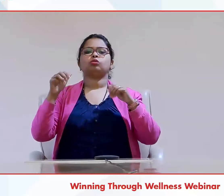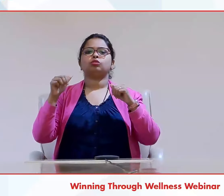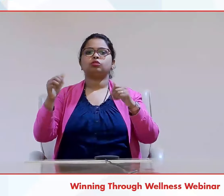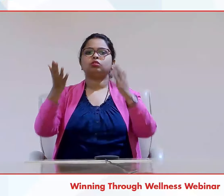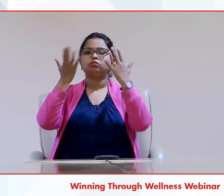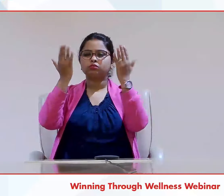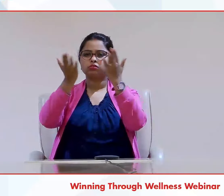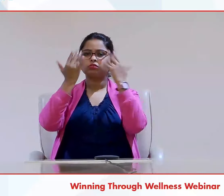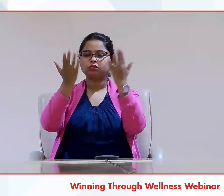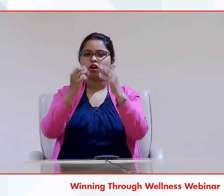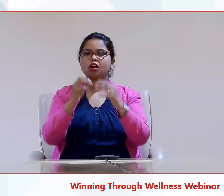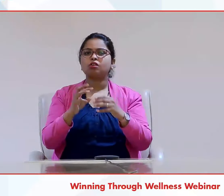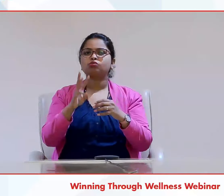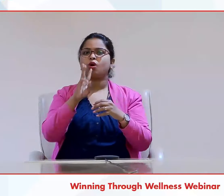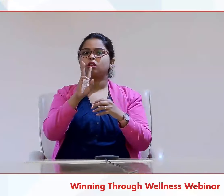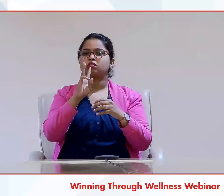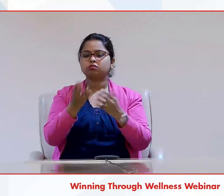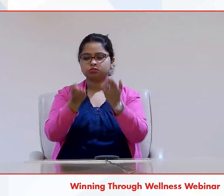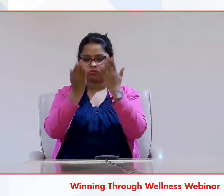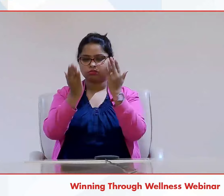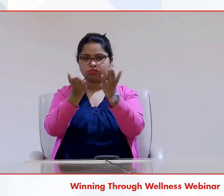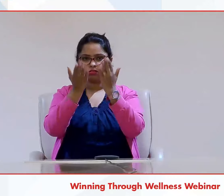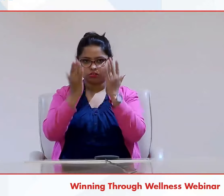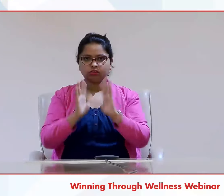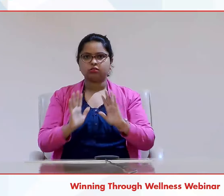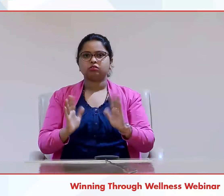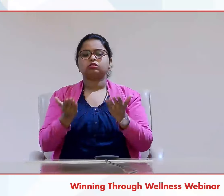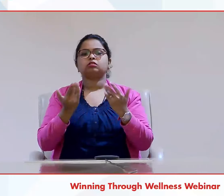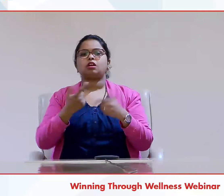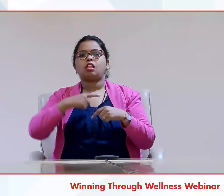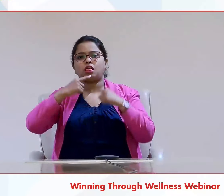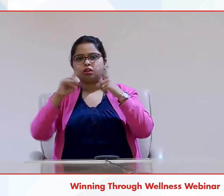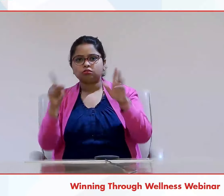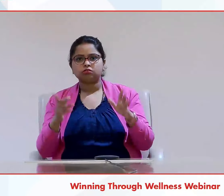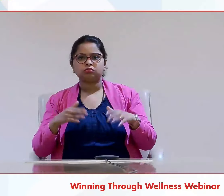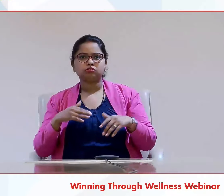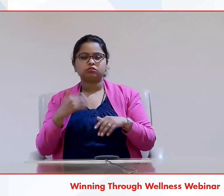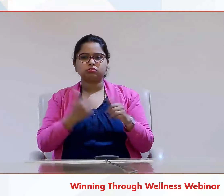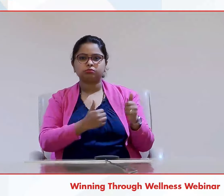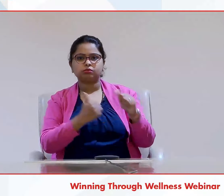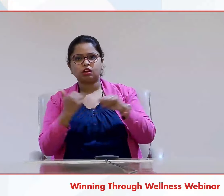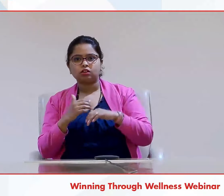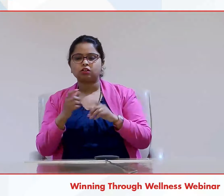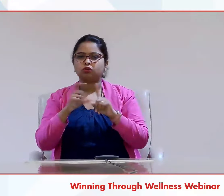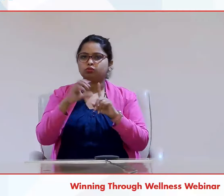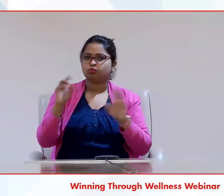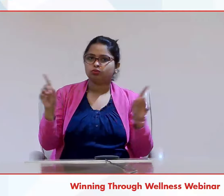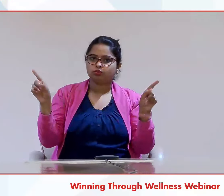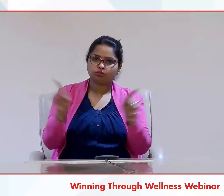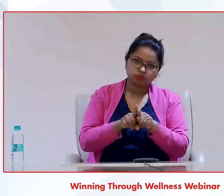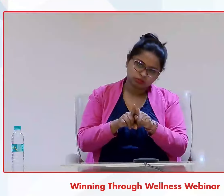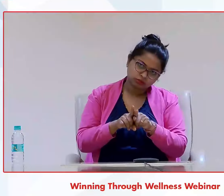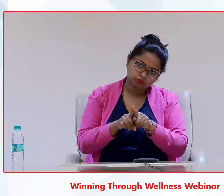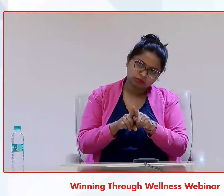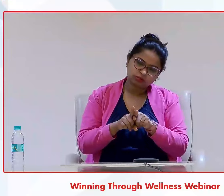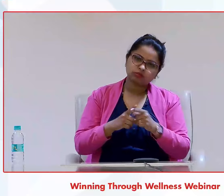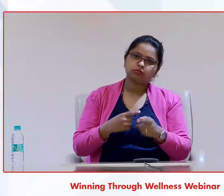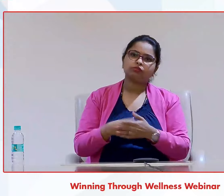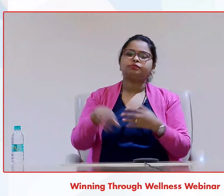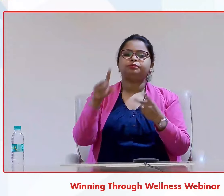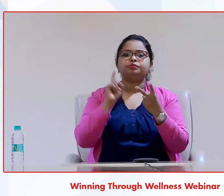our face, just in that moment. So allow yourself to step back and do that. Also,